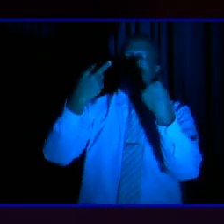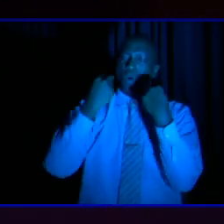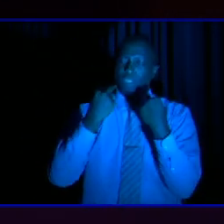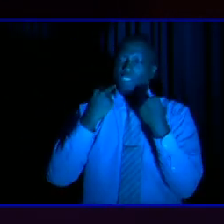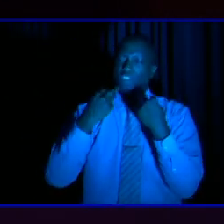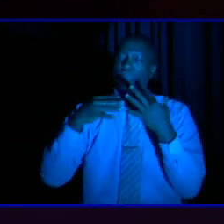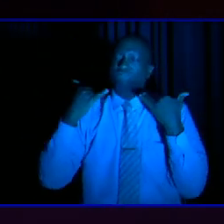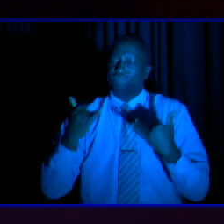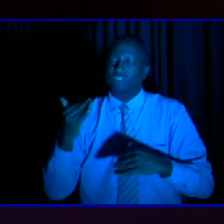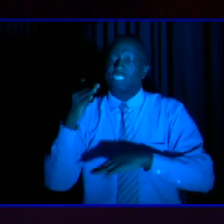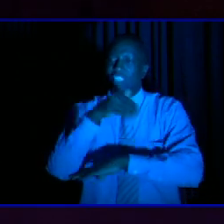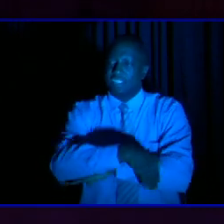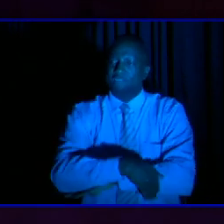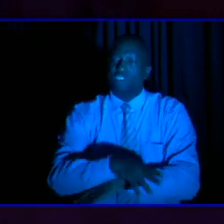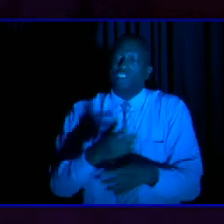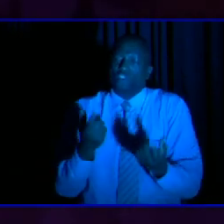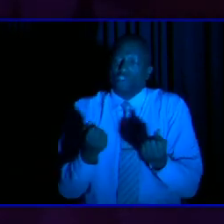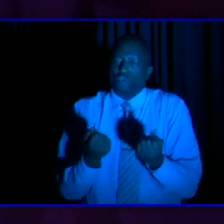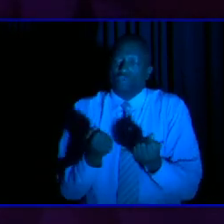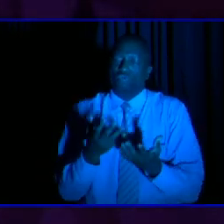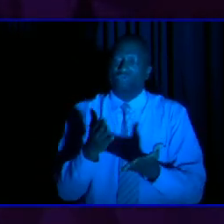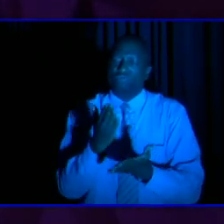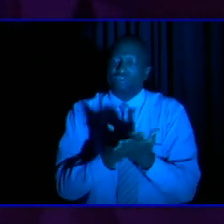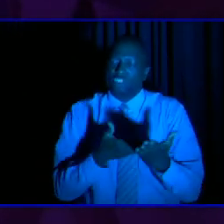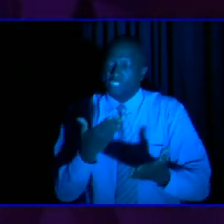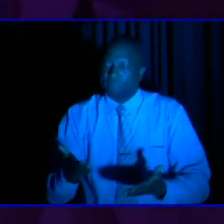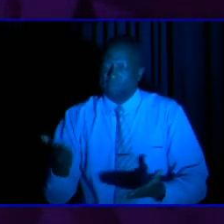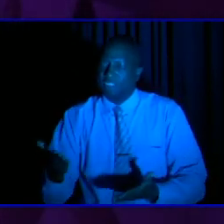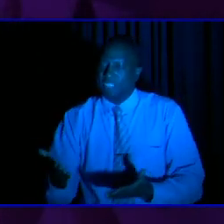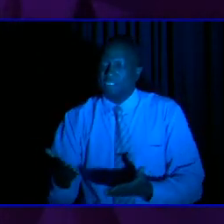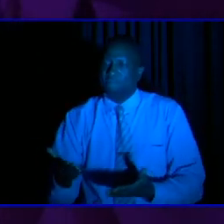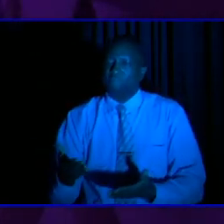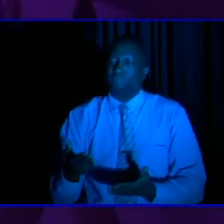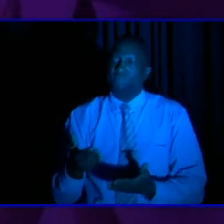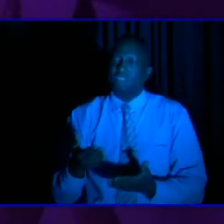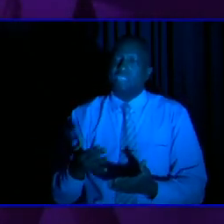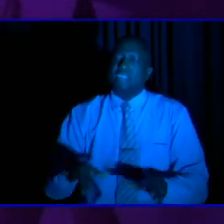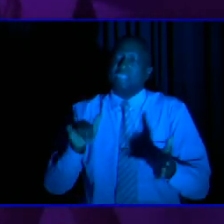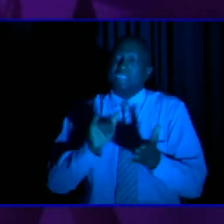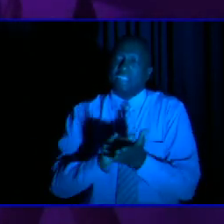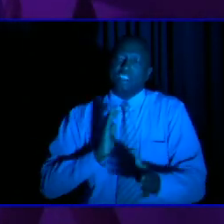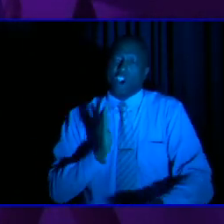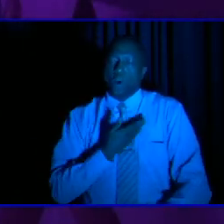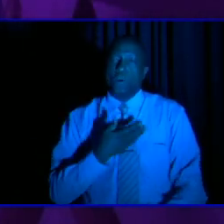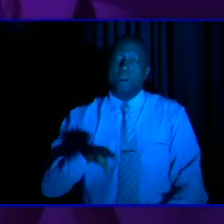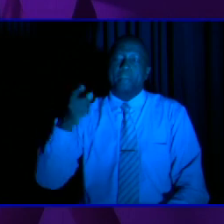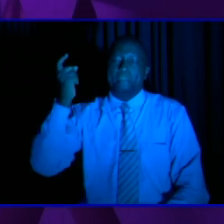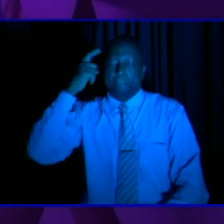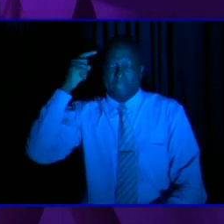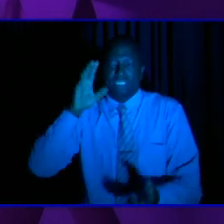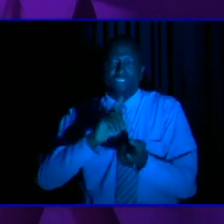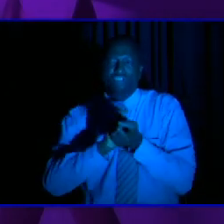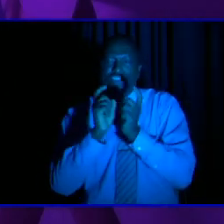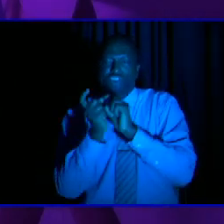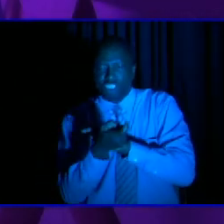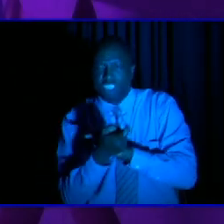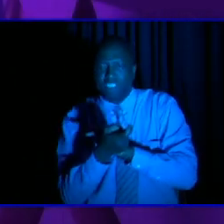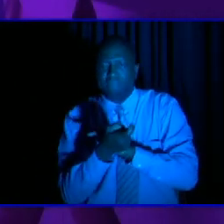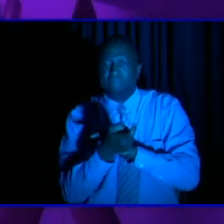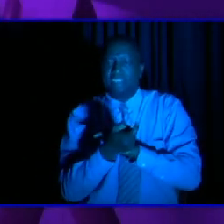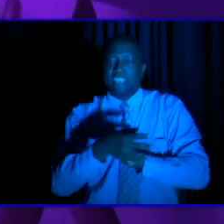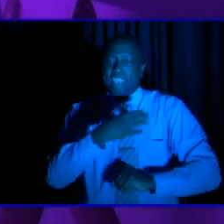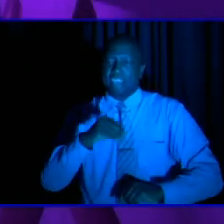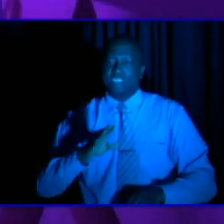mighty in our hearts, that we may be pricked, that our minds may be changed, and that our feet may turn from